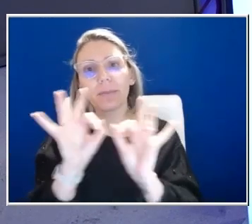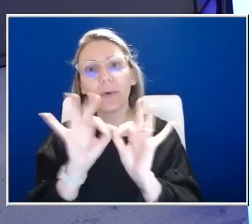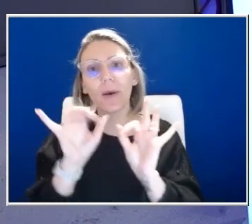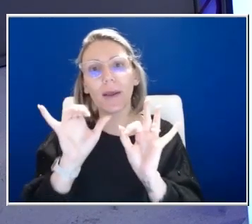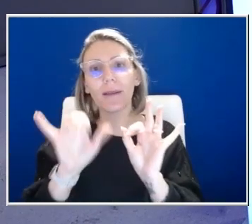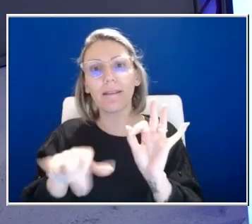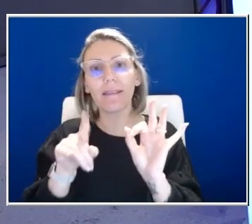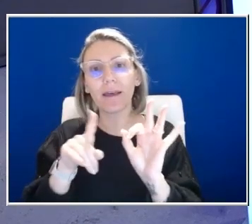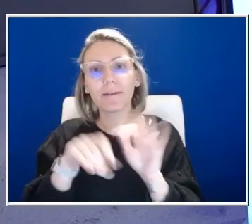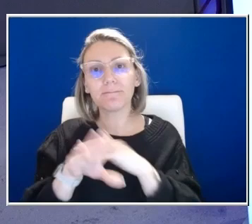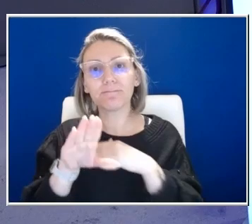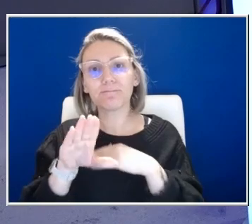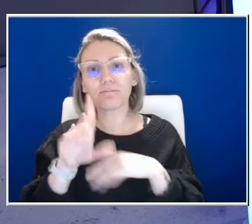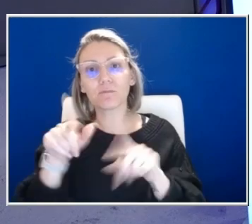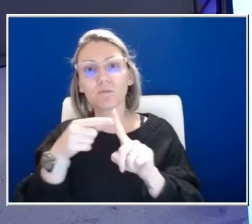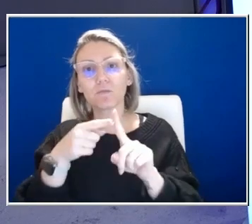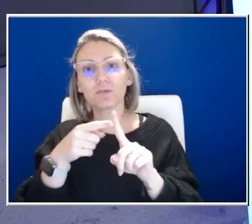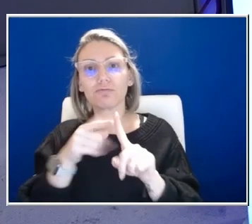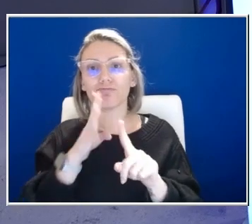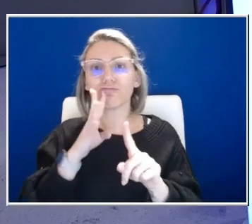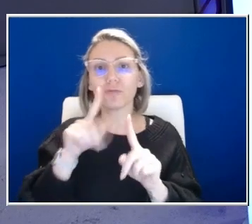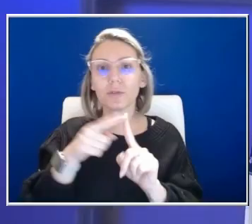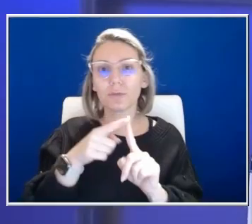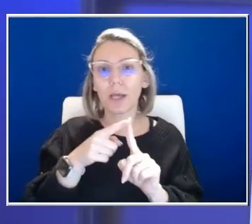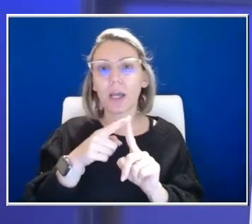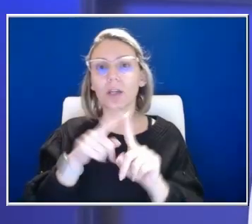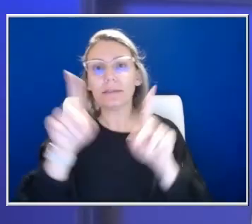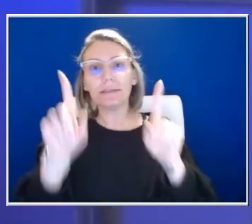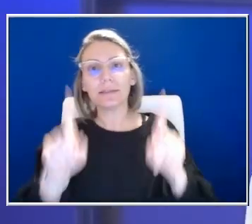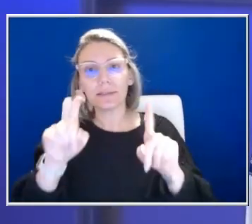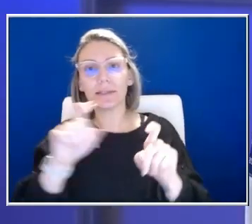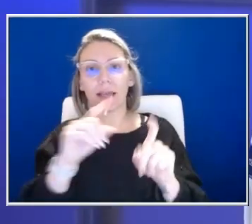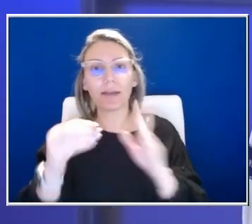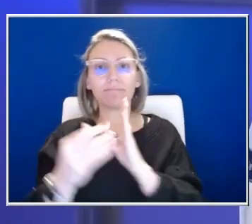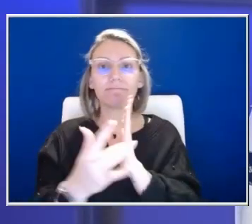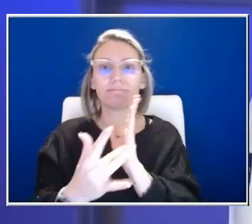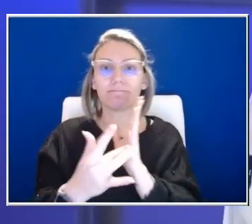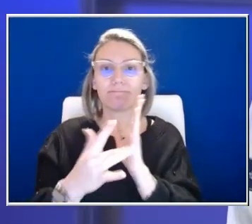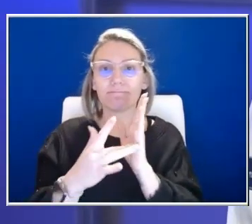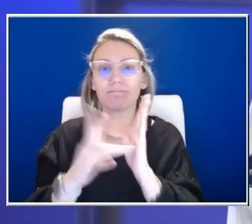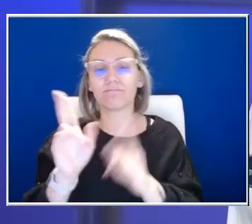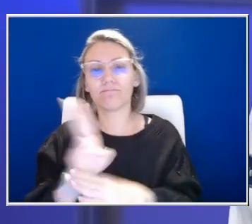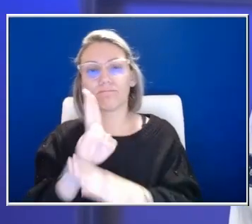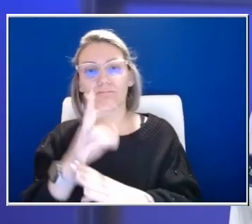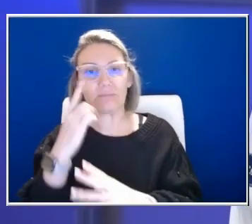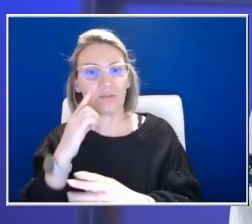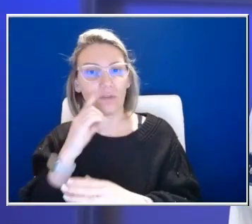when you're talking about the screening and the technology used? Well, just for all patients,